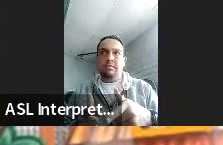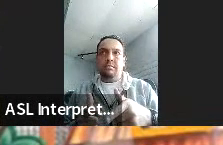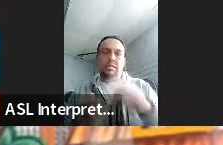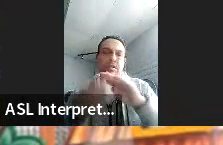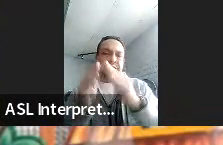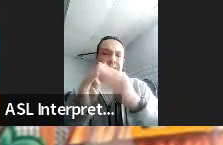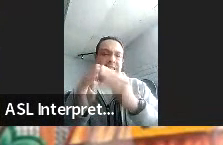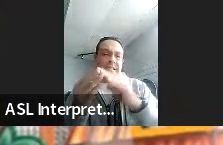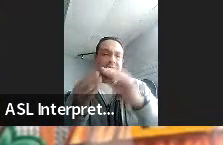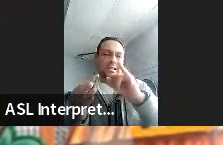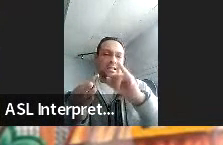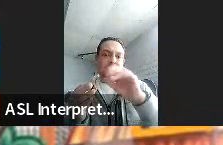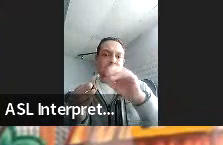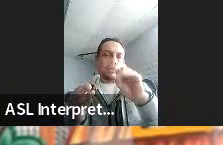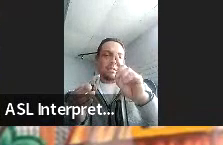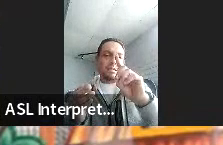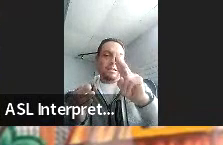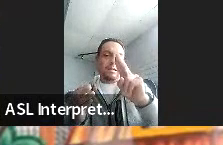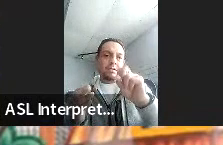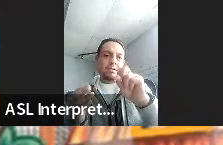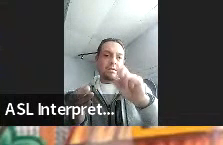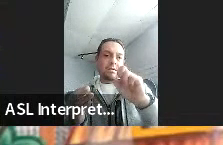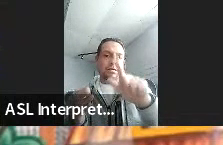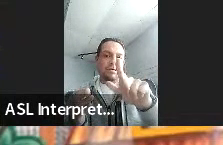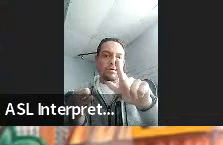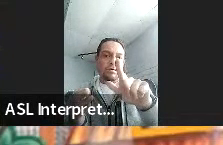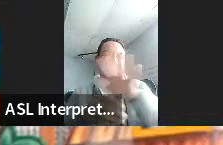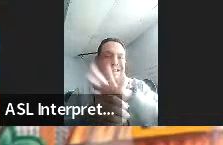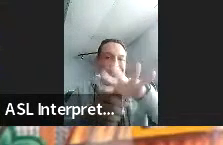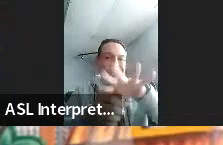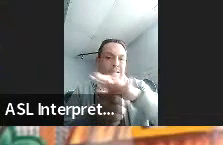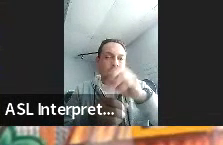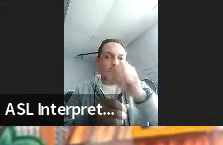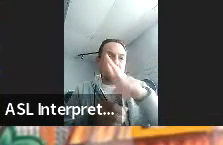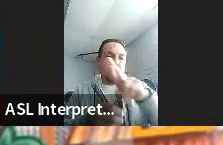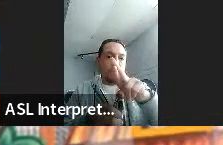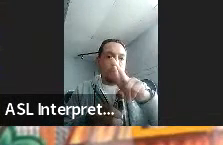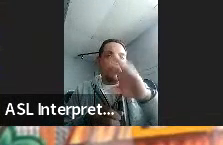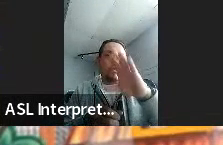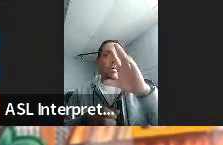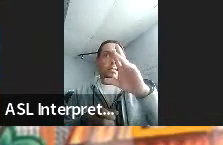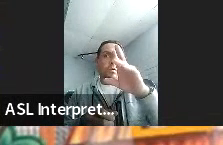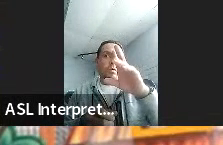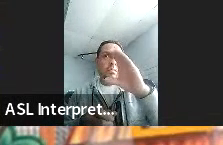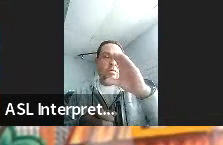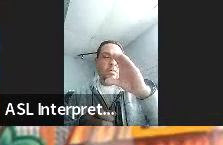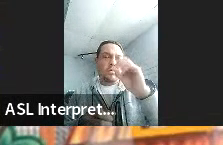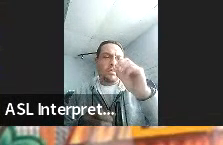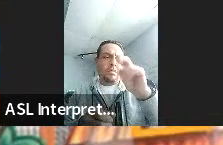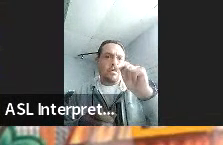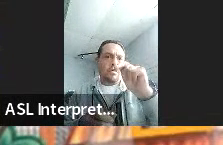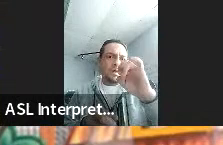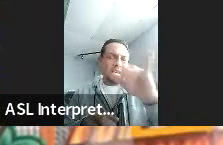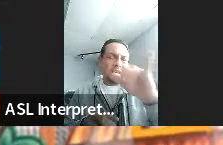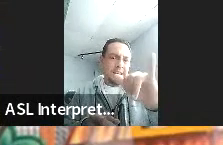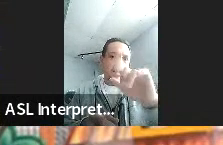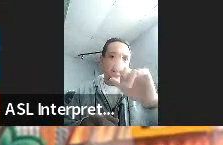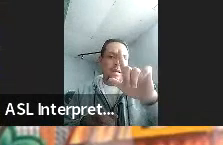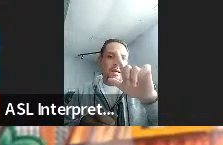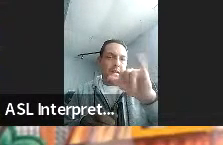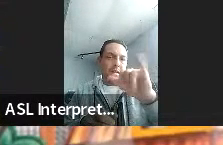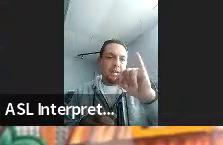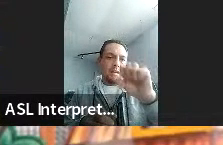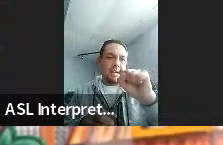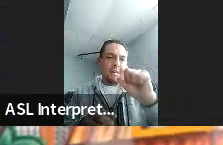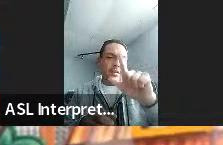industrial areas or to Coney Island. And yet you can look to our neighbors to the north in Westchester or across the Hudson River to New Jersey, and you'll